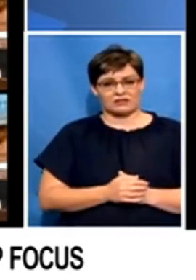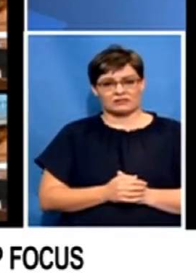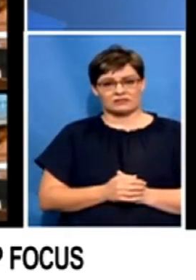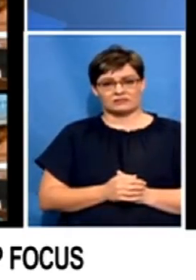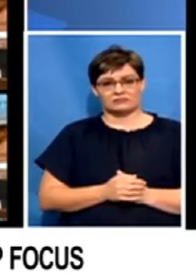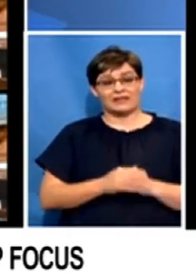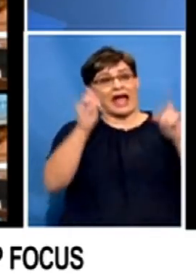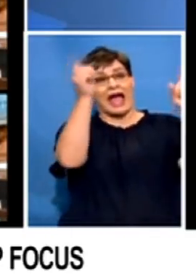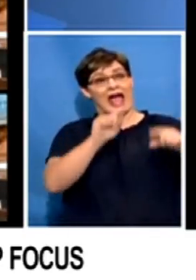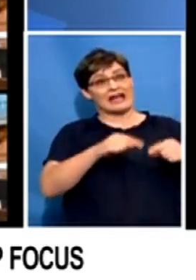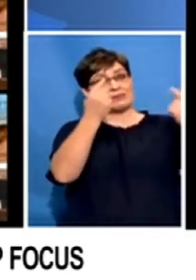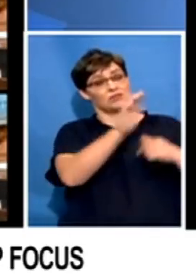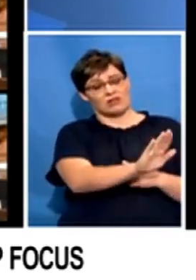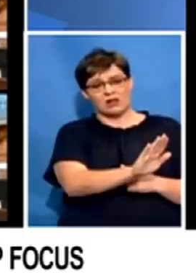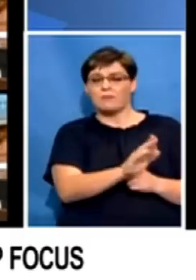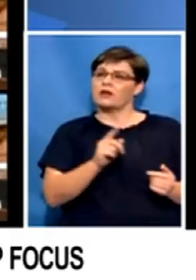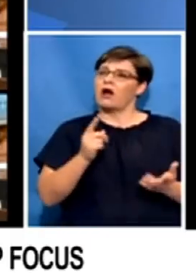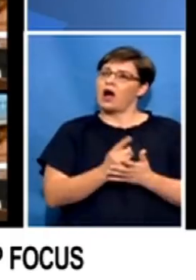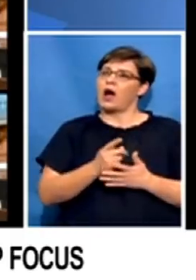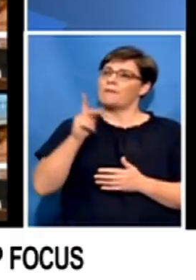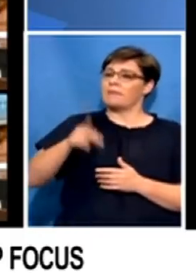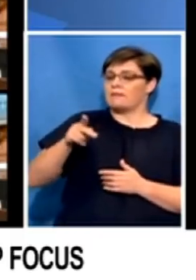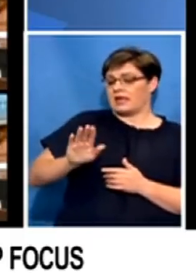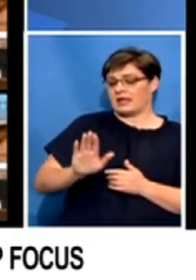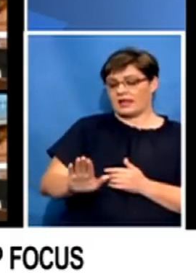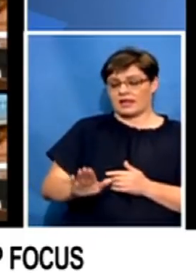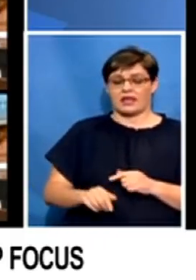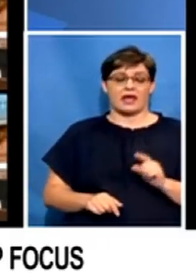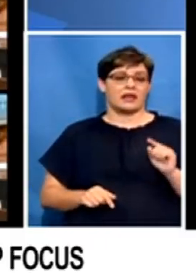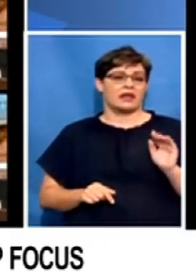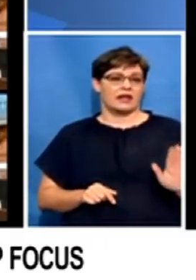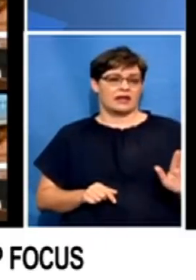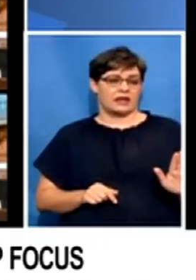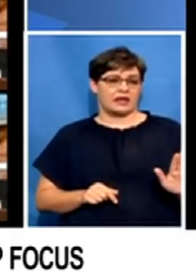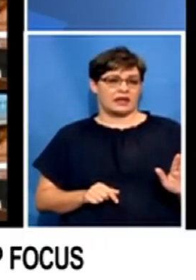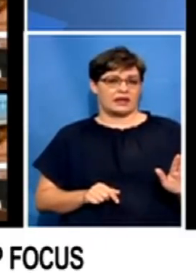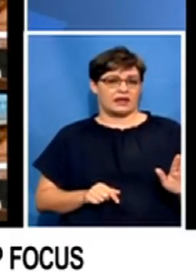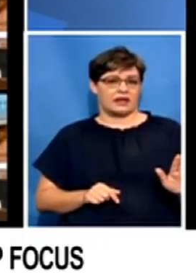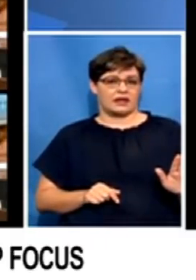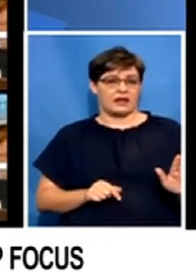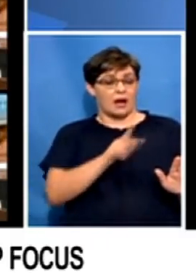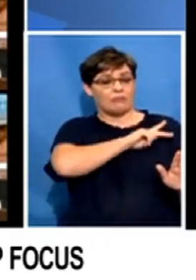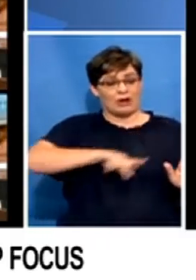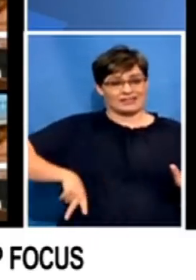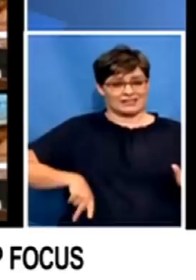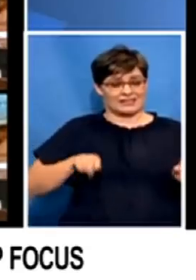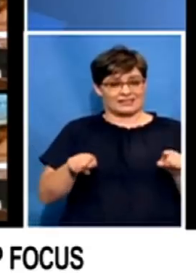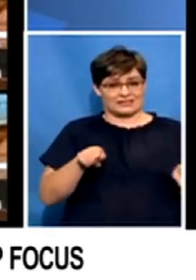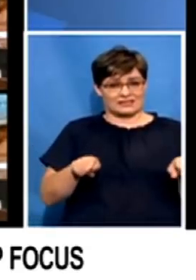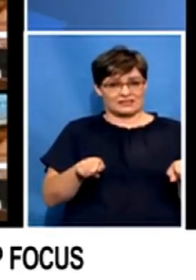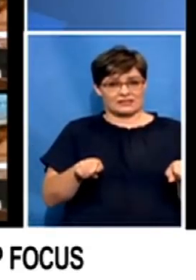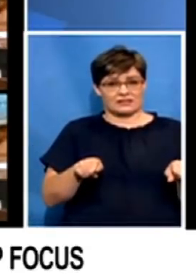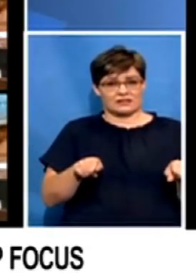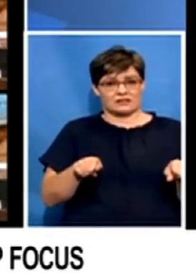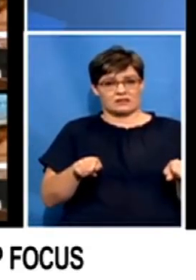the PP and the president are exceptional. I'm not suggesting that at